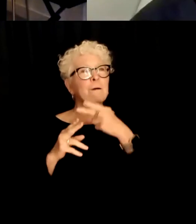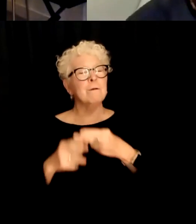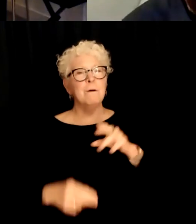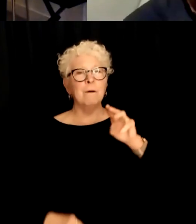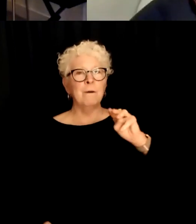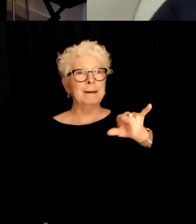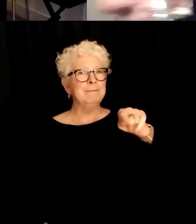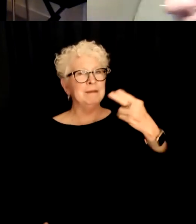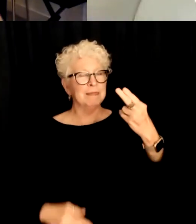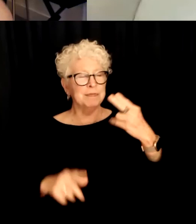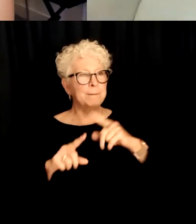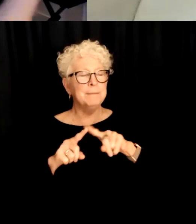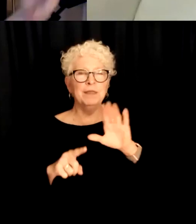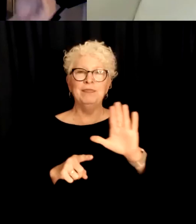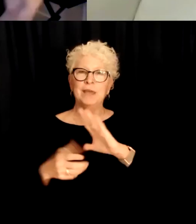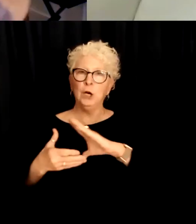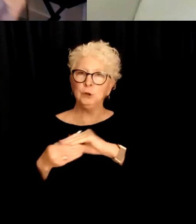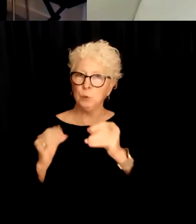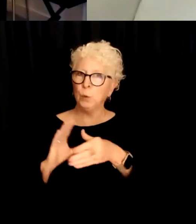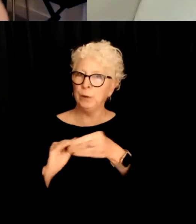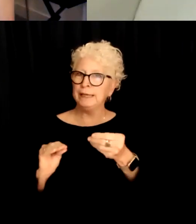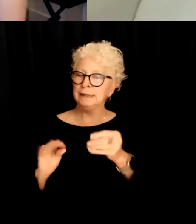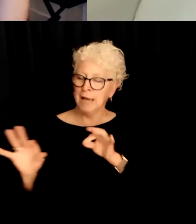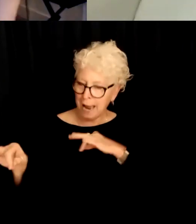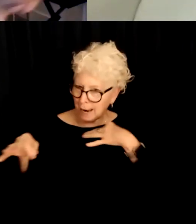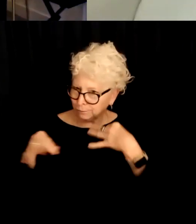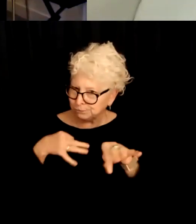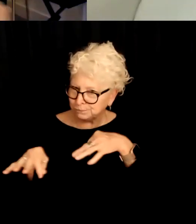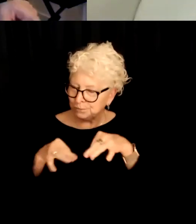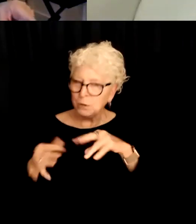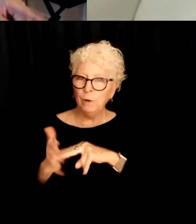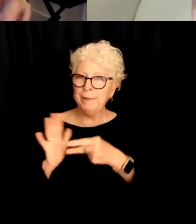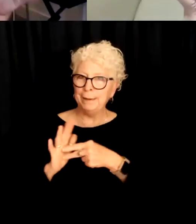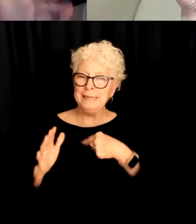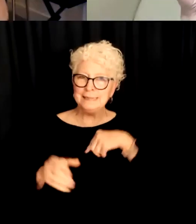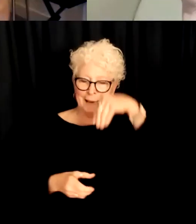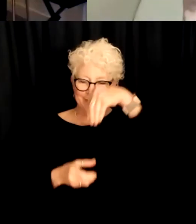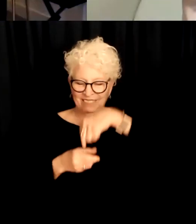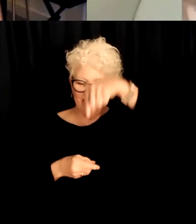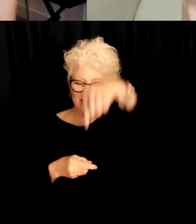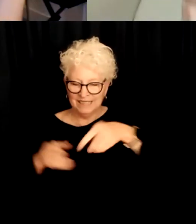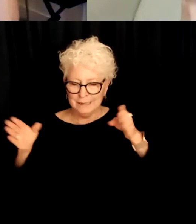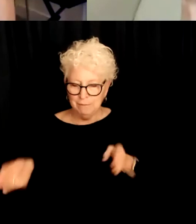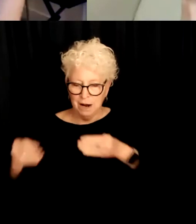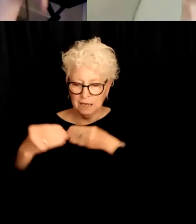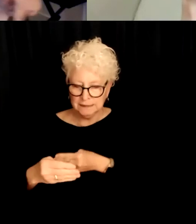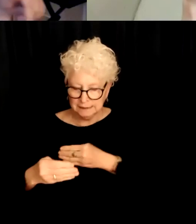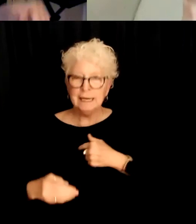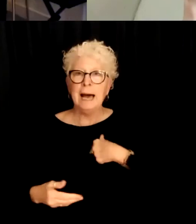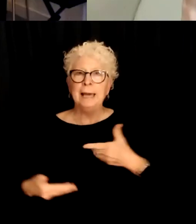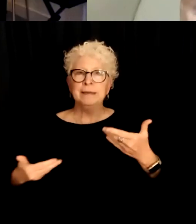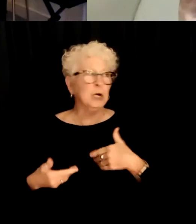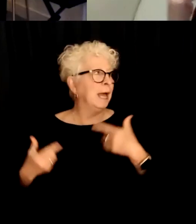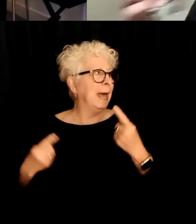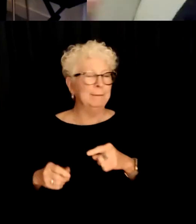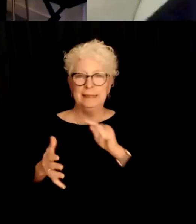stories about what this is. Like I'm in this box. I didn't mean to end up here, but I'm here now. And what is this box and what does it